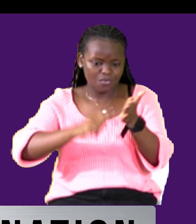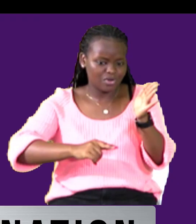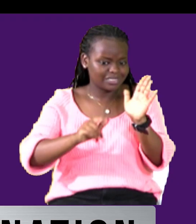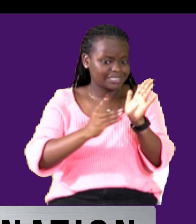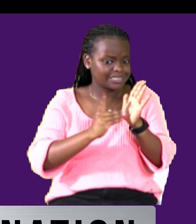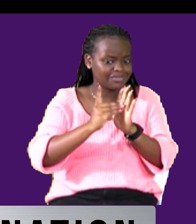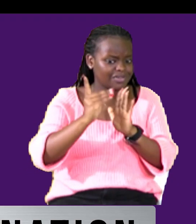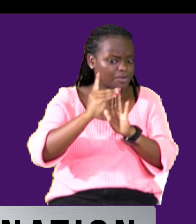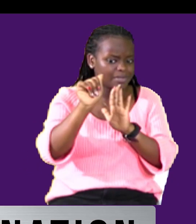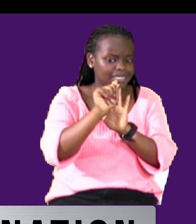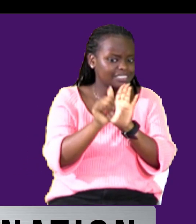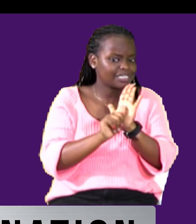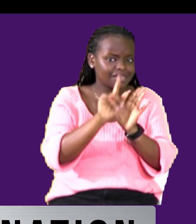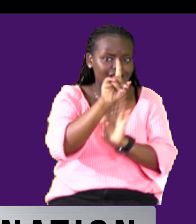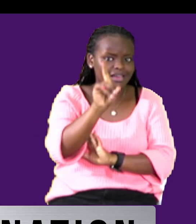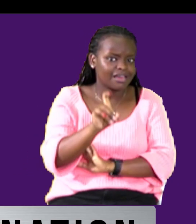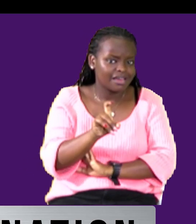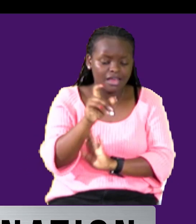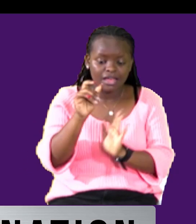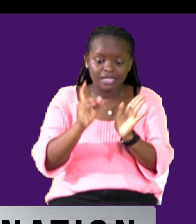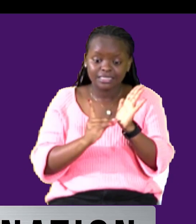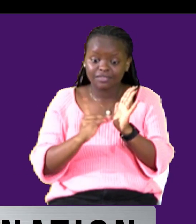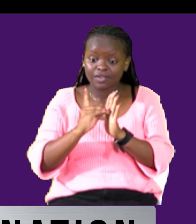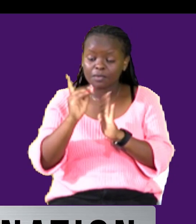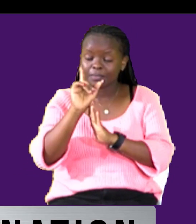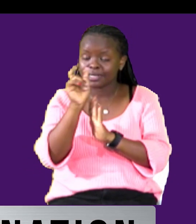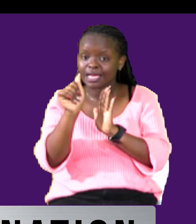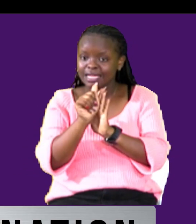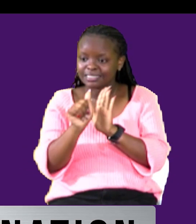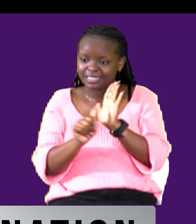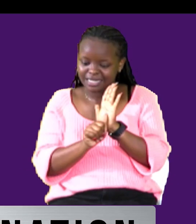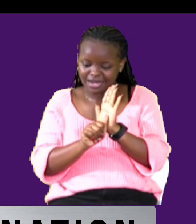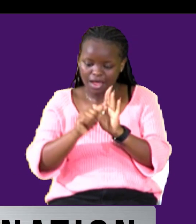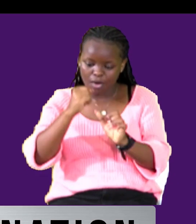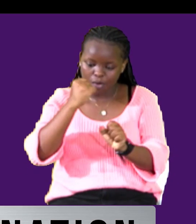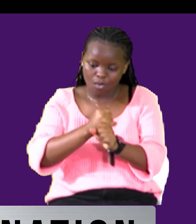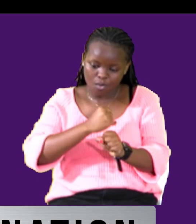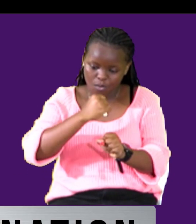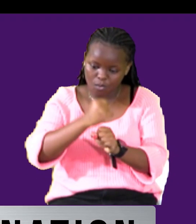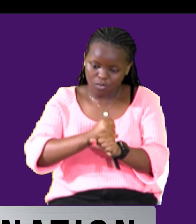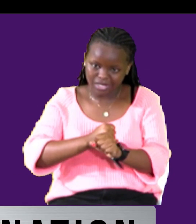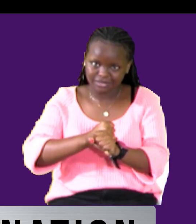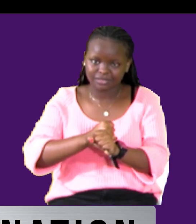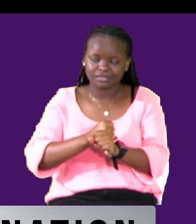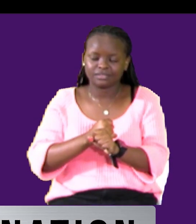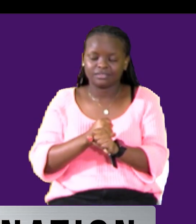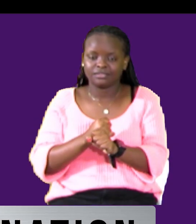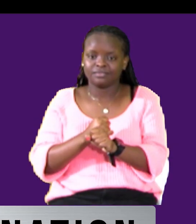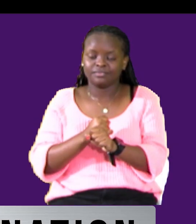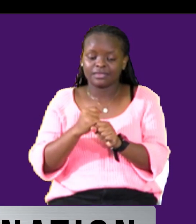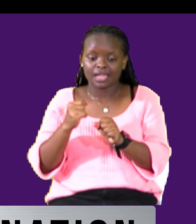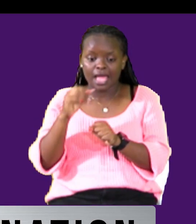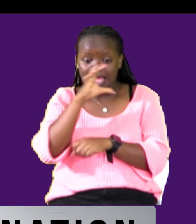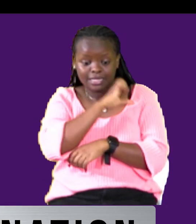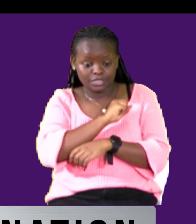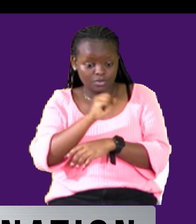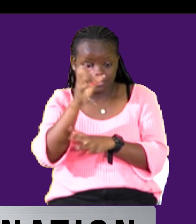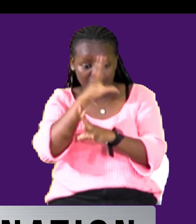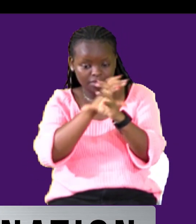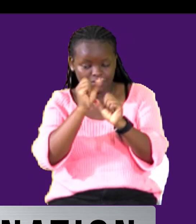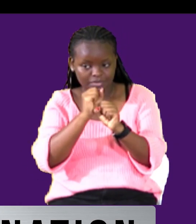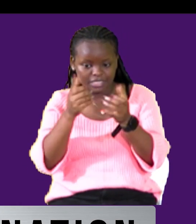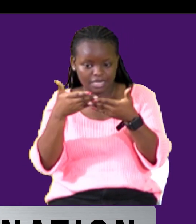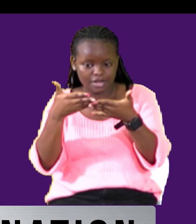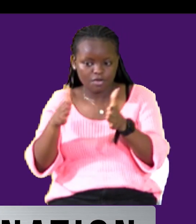agenda? The development agenda should speak to the functions. Now, assuming that the president